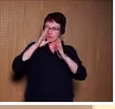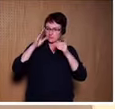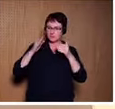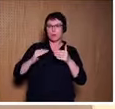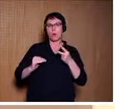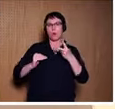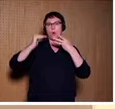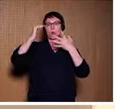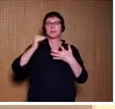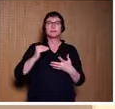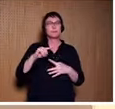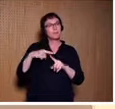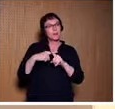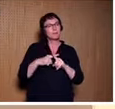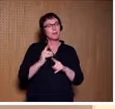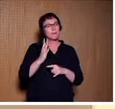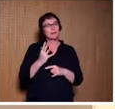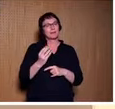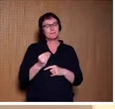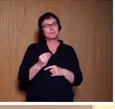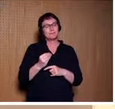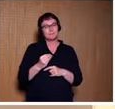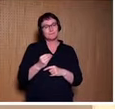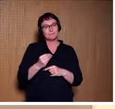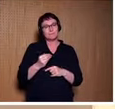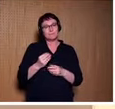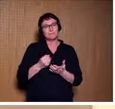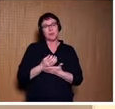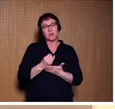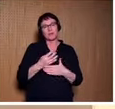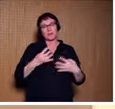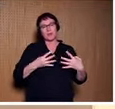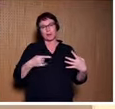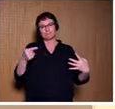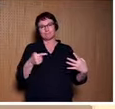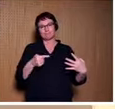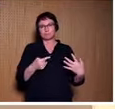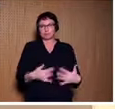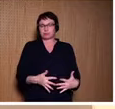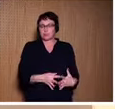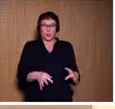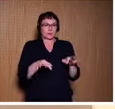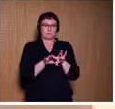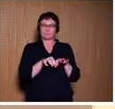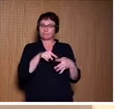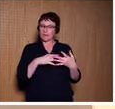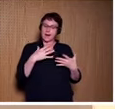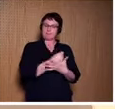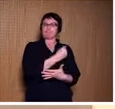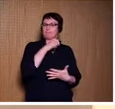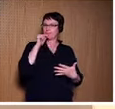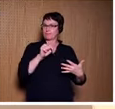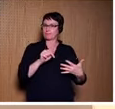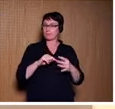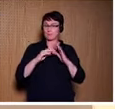we have data and good data, high quality data that we can use as part of our fight. Finally,